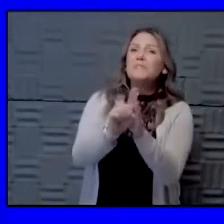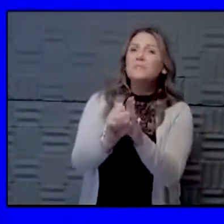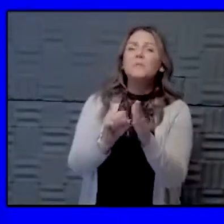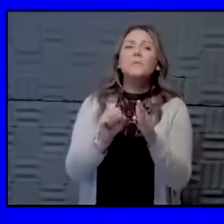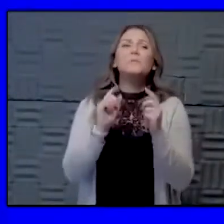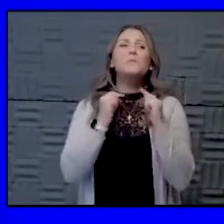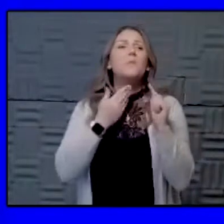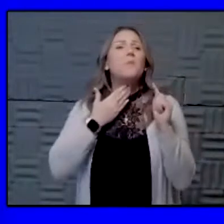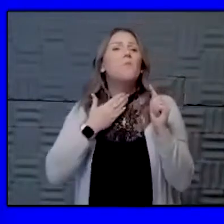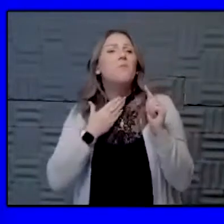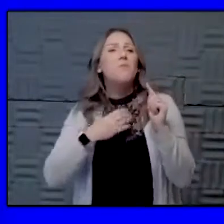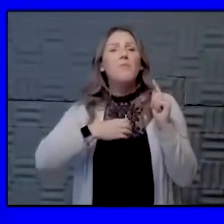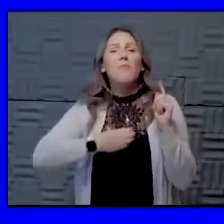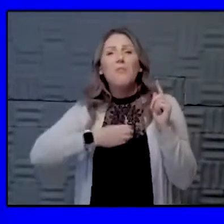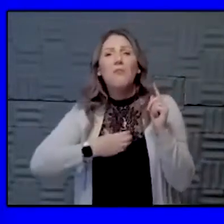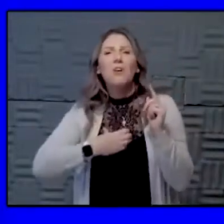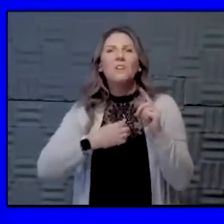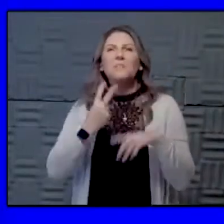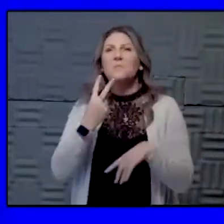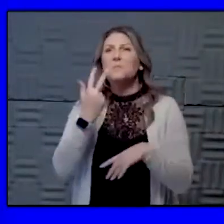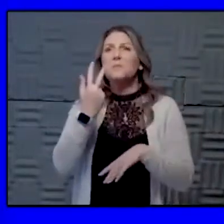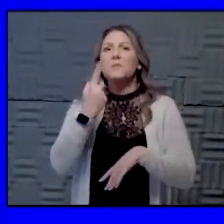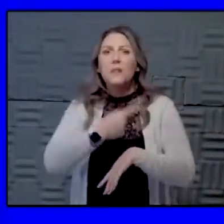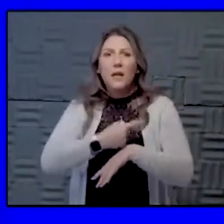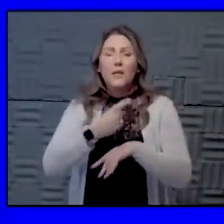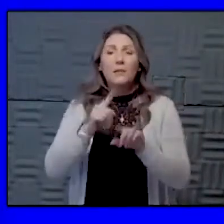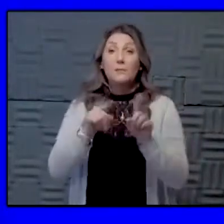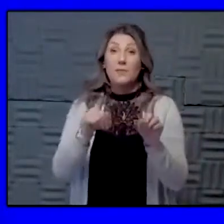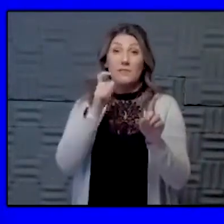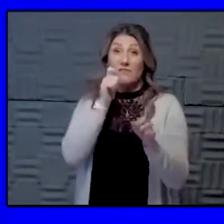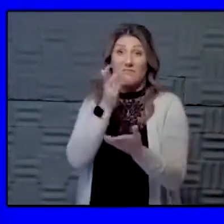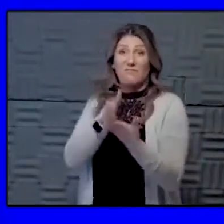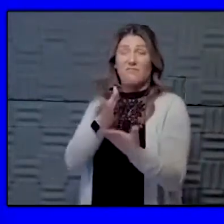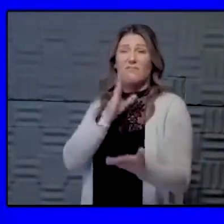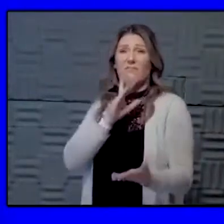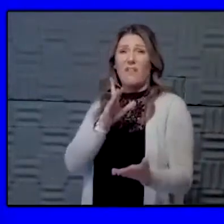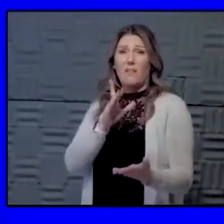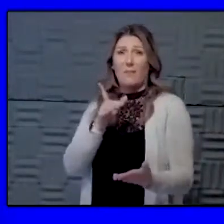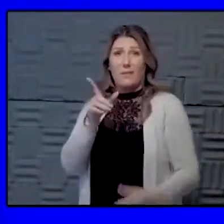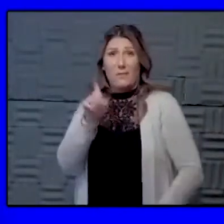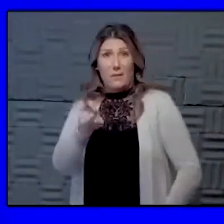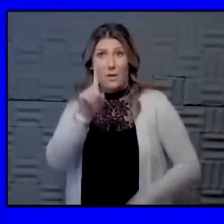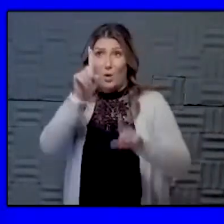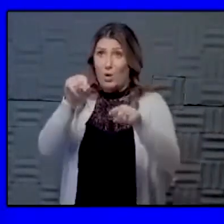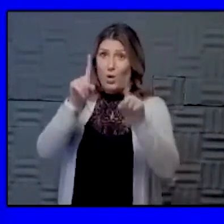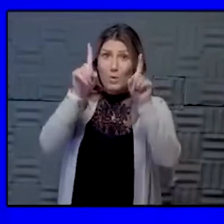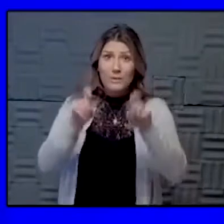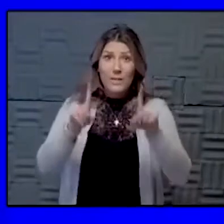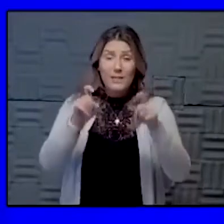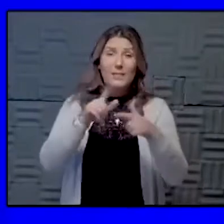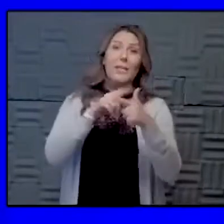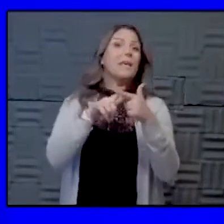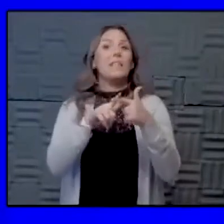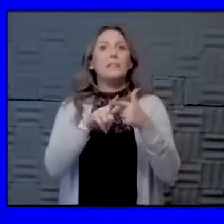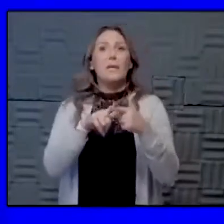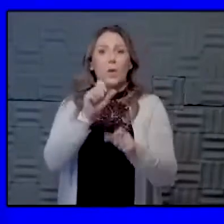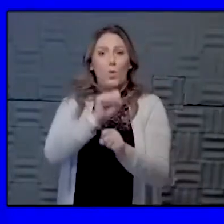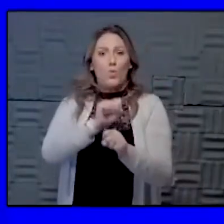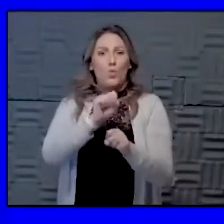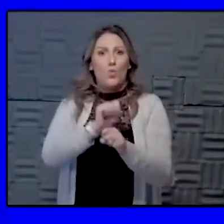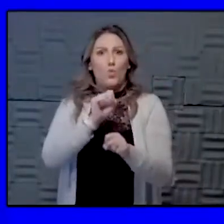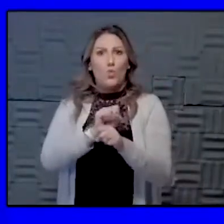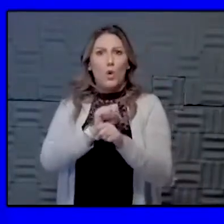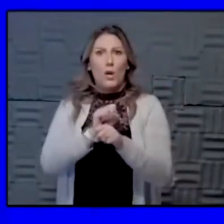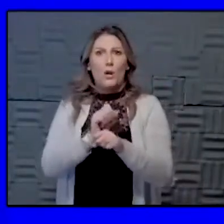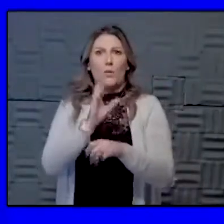a cough for 2 or 3 days. But that doesn't negate the fact that I probably have to go get tested, and then I'm probably going to miss 10 days of work. So that's very